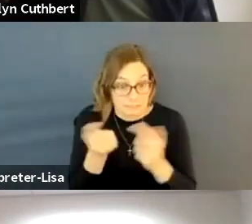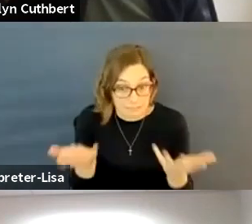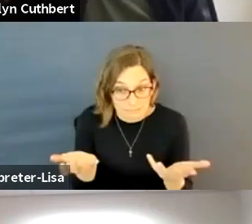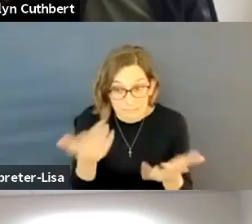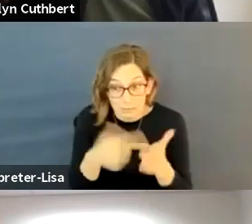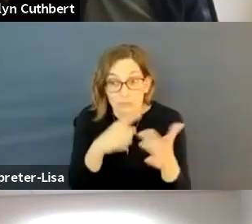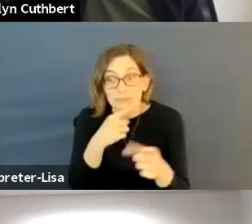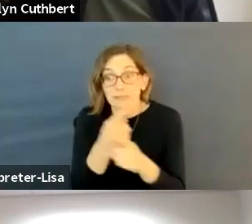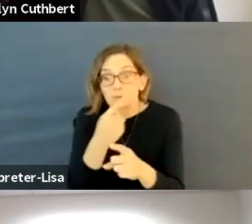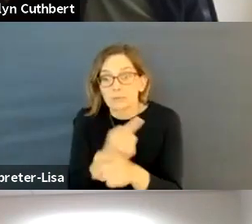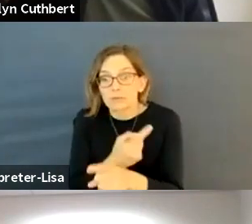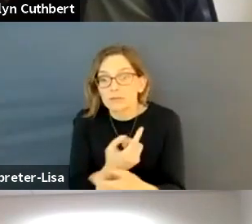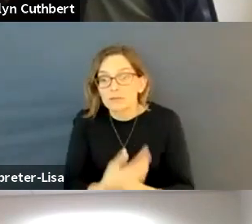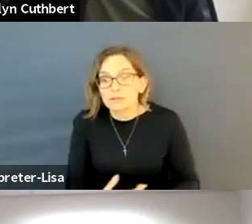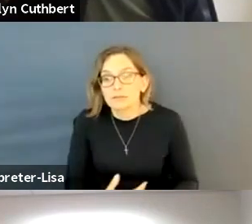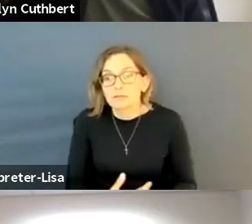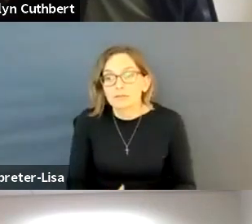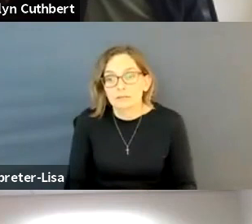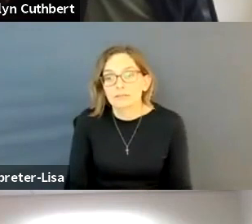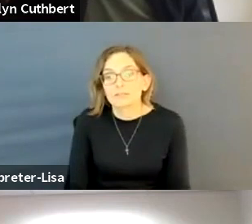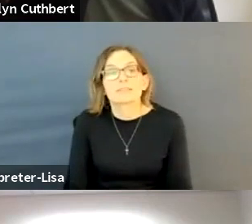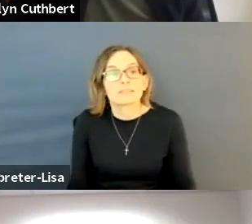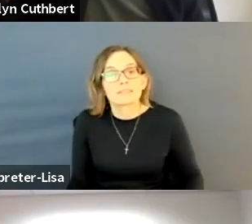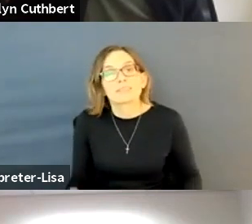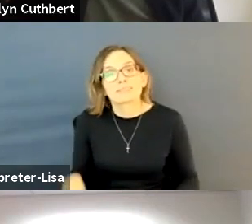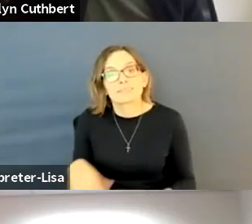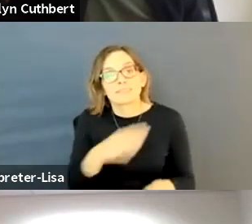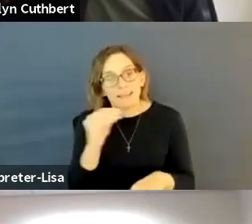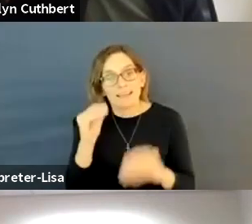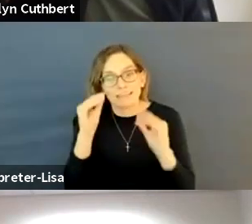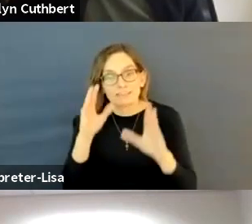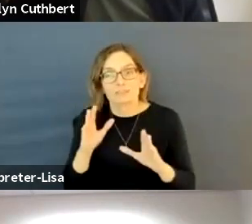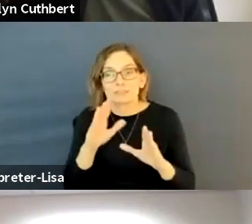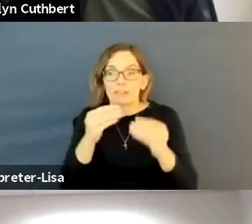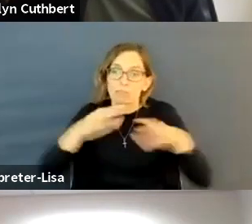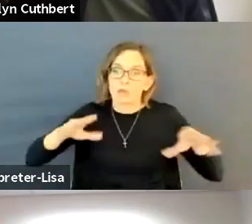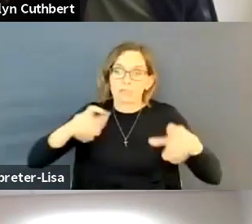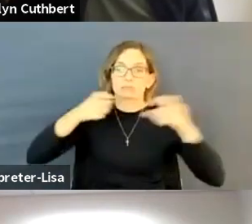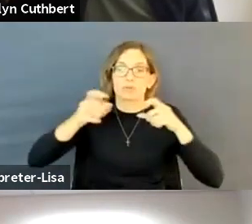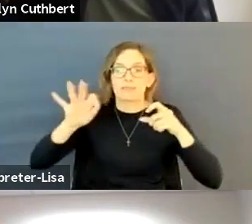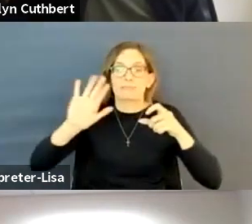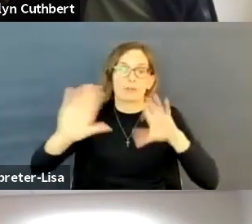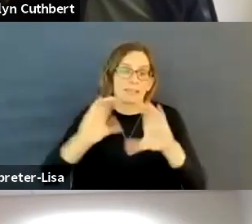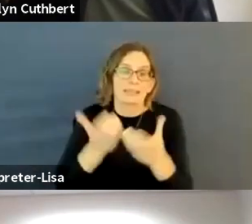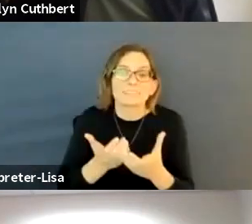What's appropriate? And Kellen points out, and the instructor has also totally lost control of the class.